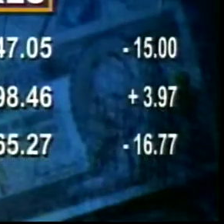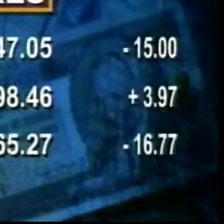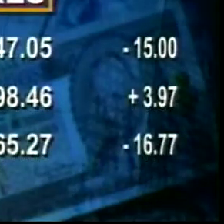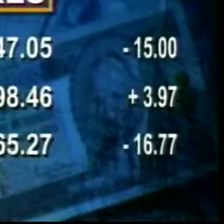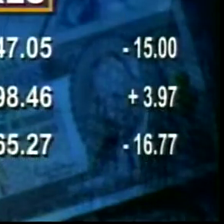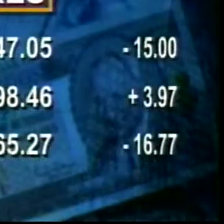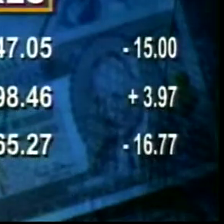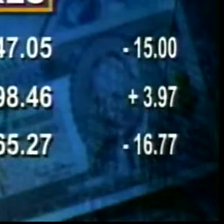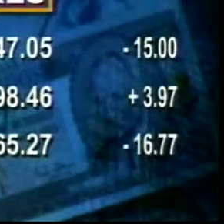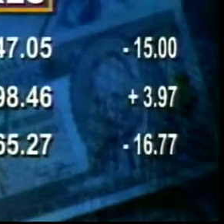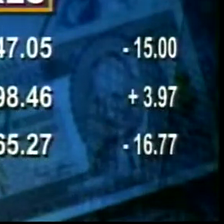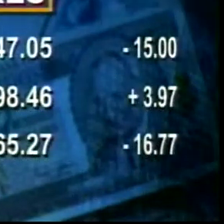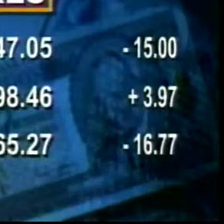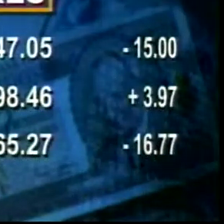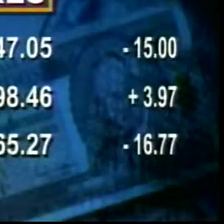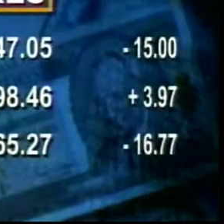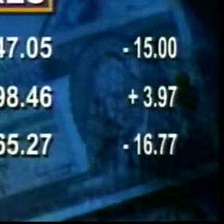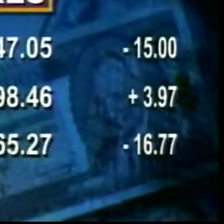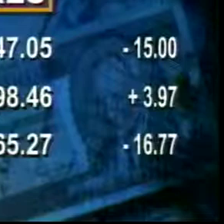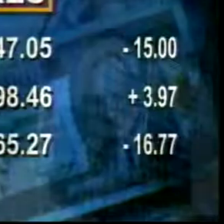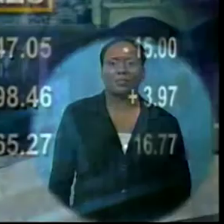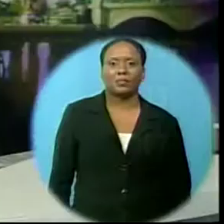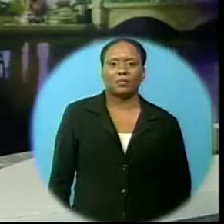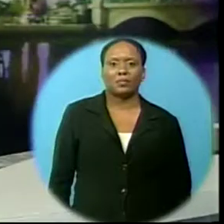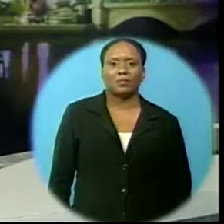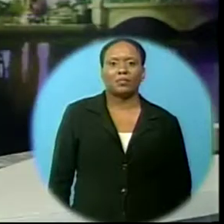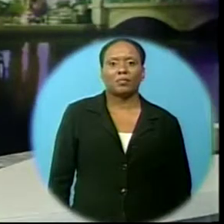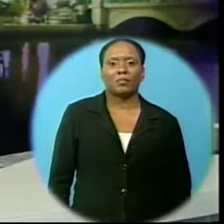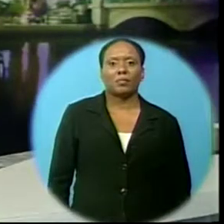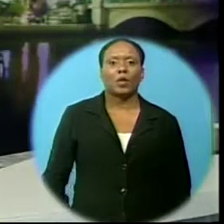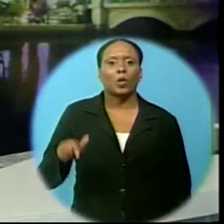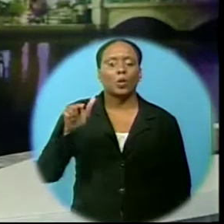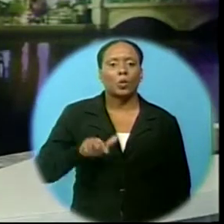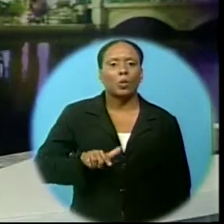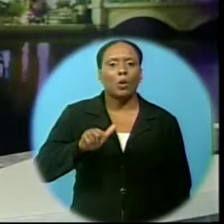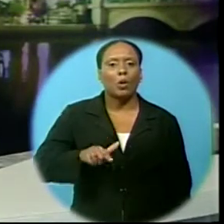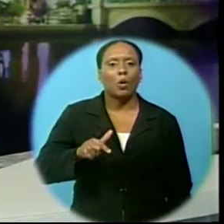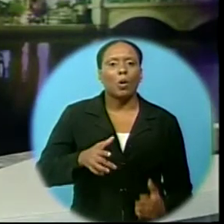And in international business,